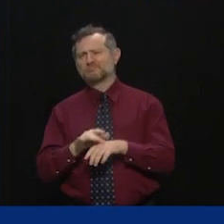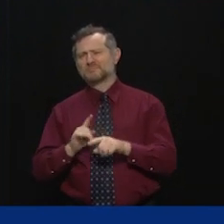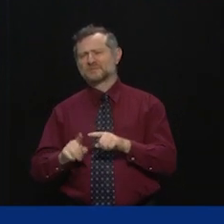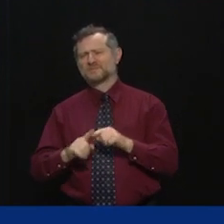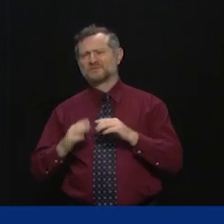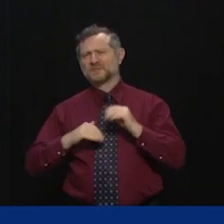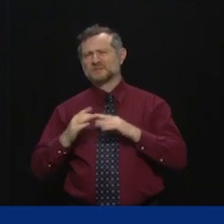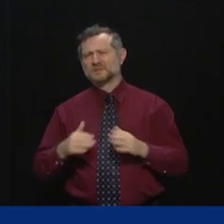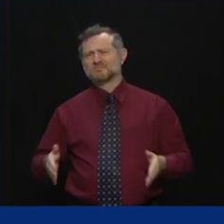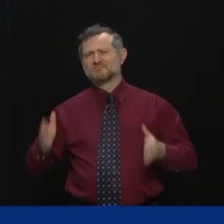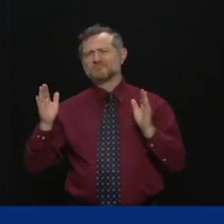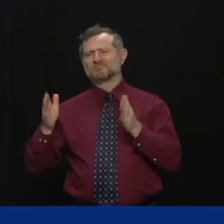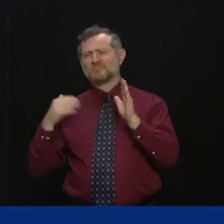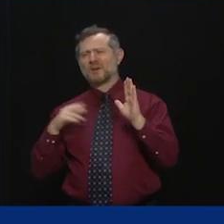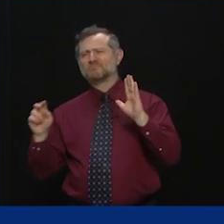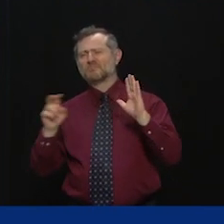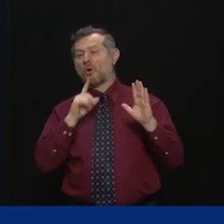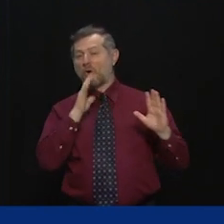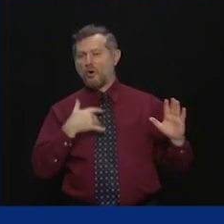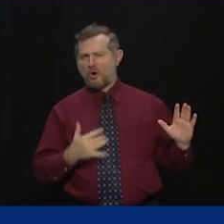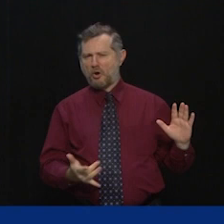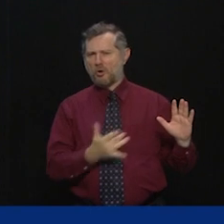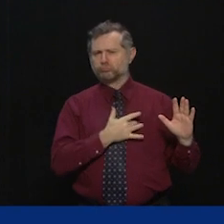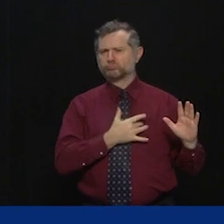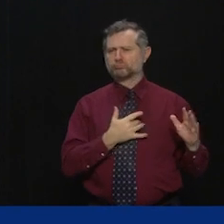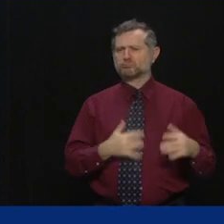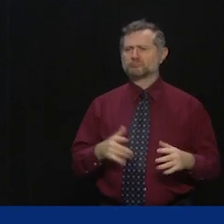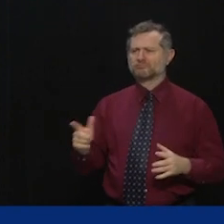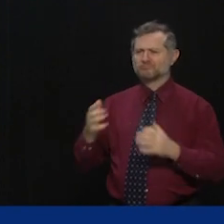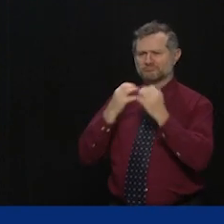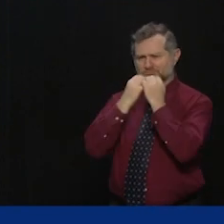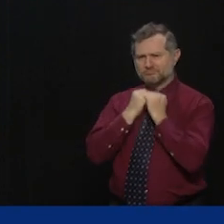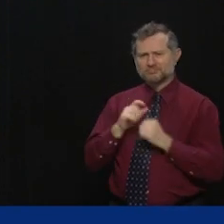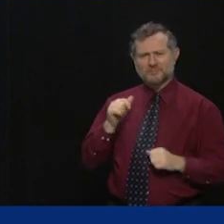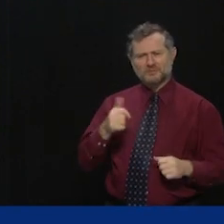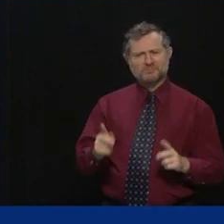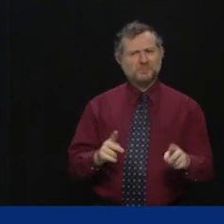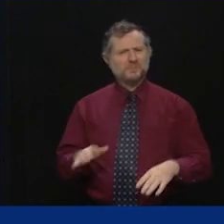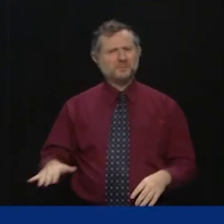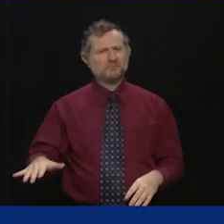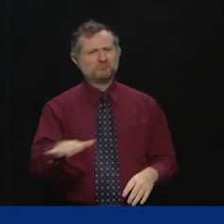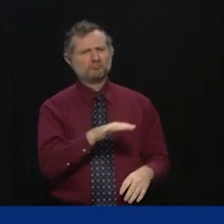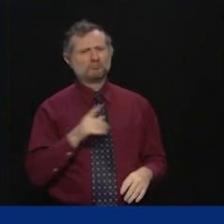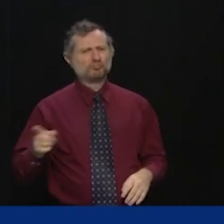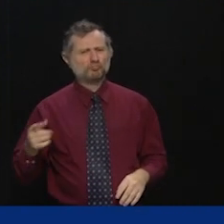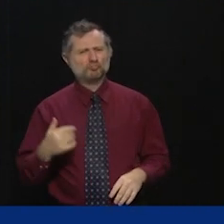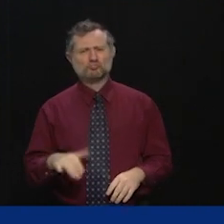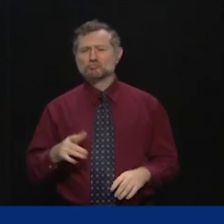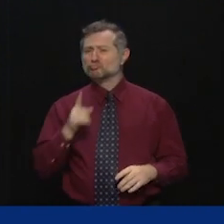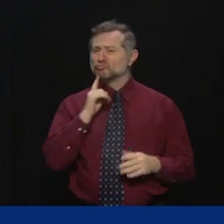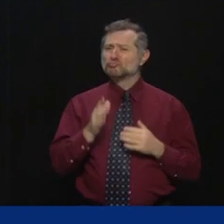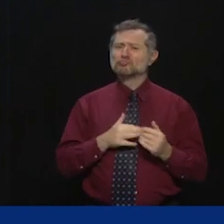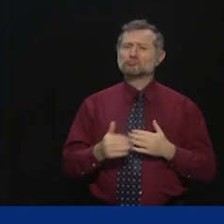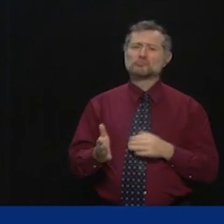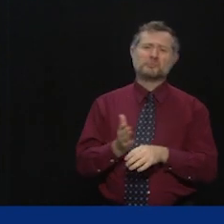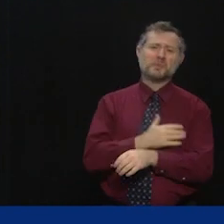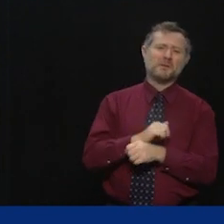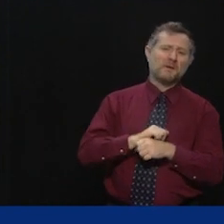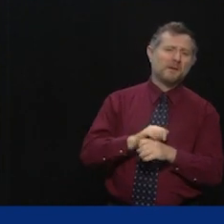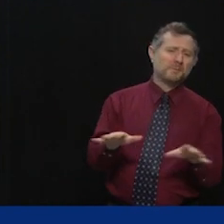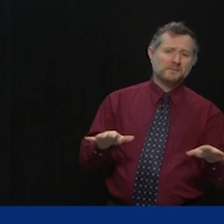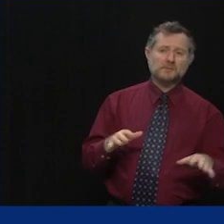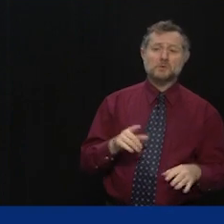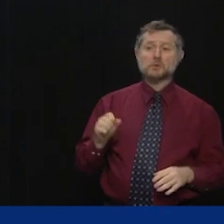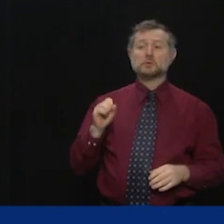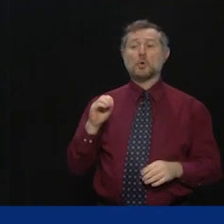I am touched with the compassion with which you bring to your responsibilities, even outside the pandemic. Somos has been amazing, and I want to